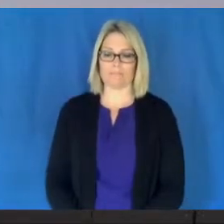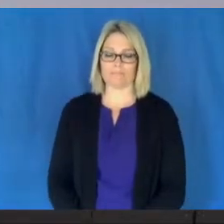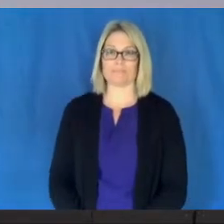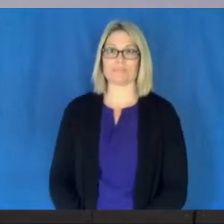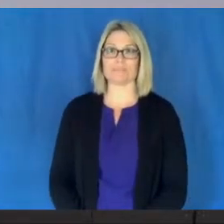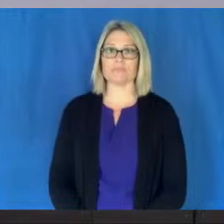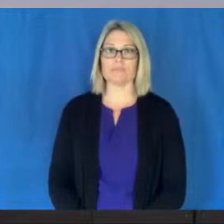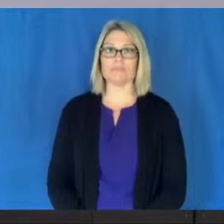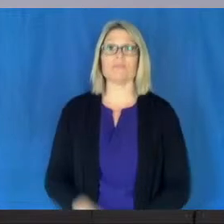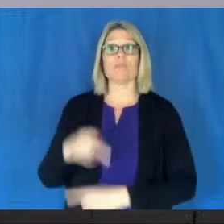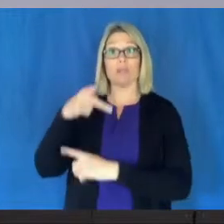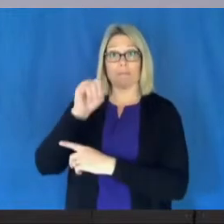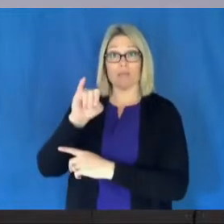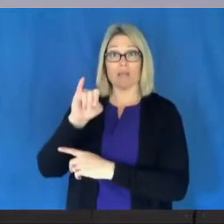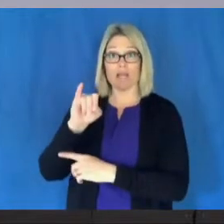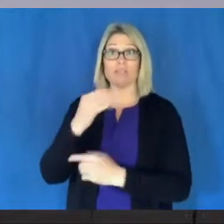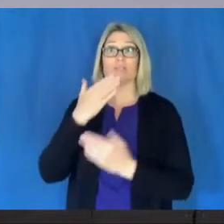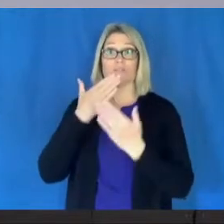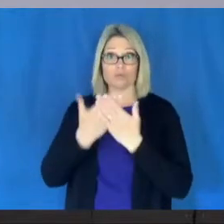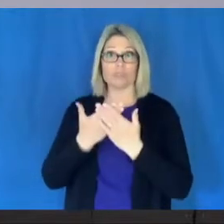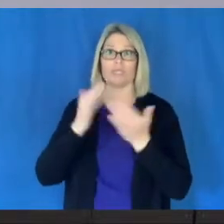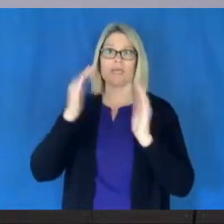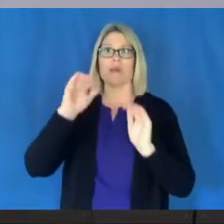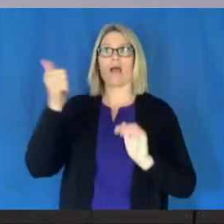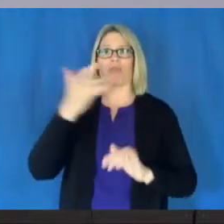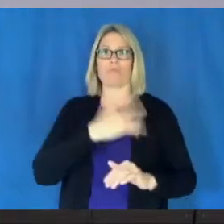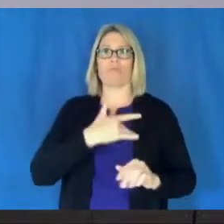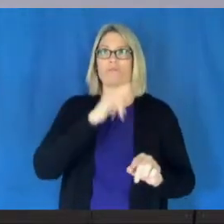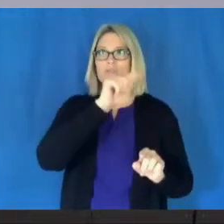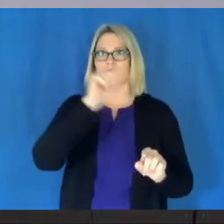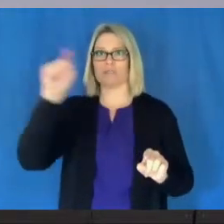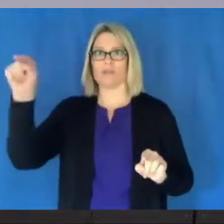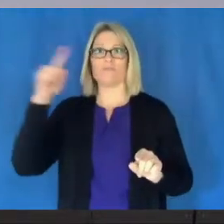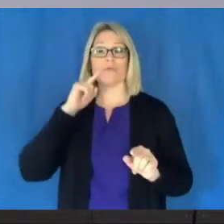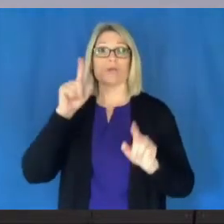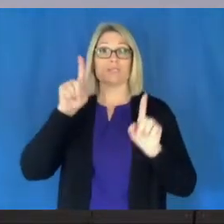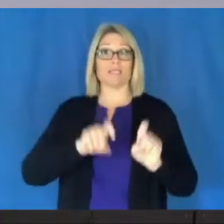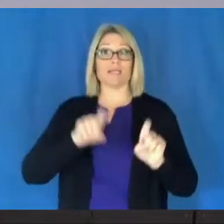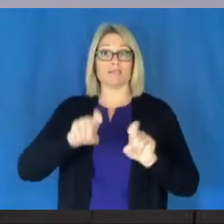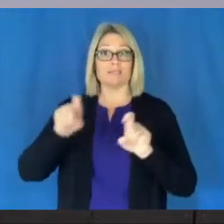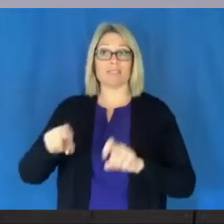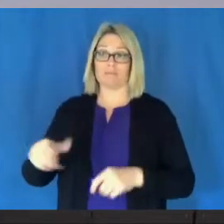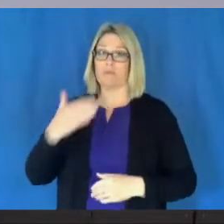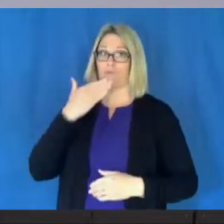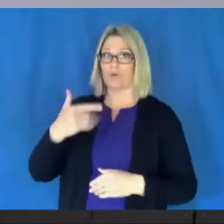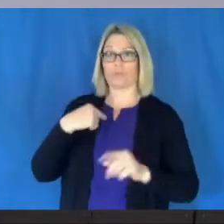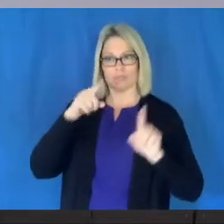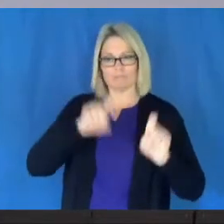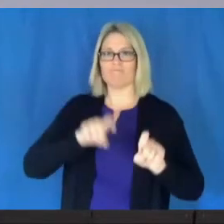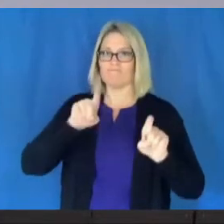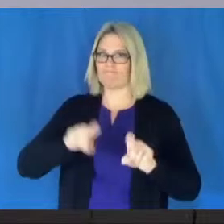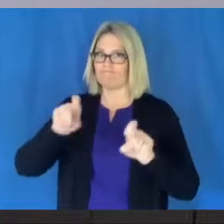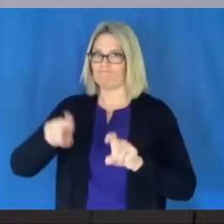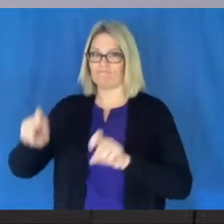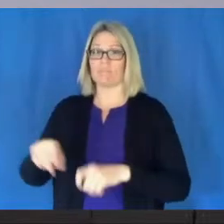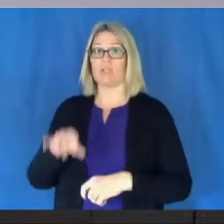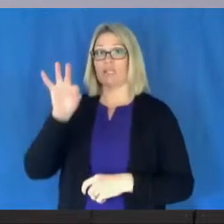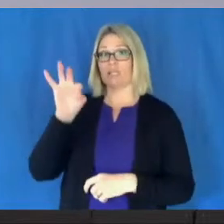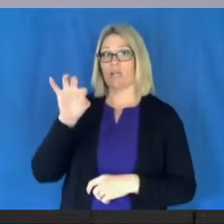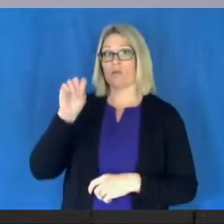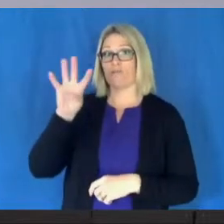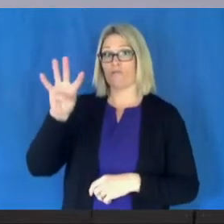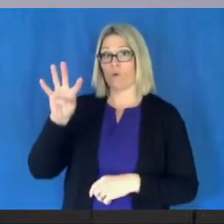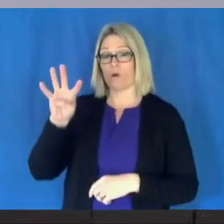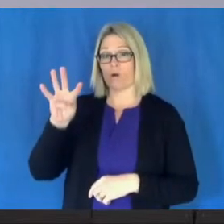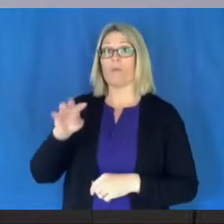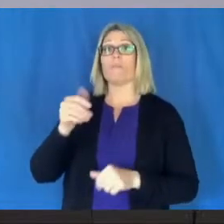PEI fares well in comparison to other provinces in terms of testing per capita. We have tested 904 people per